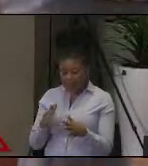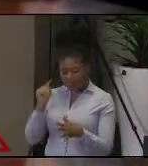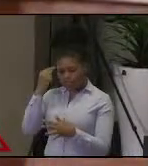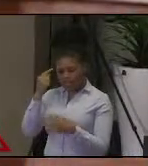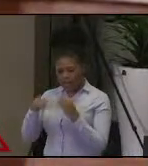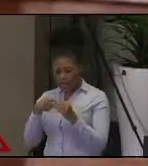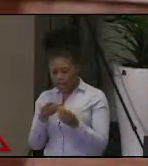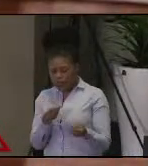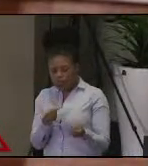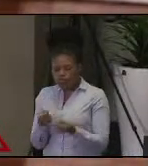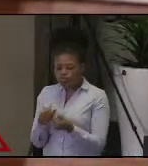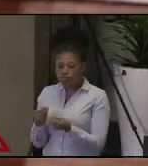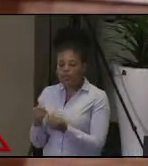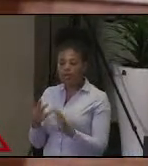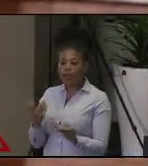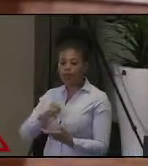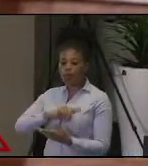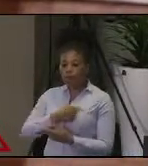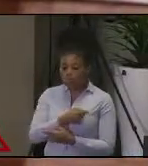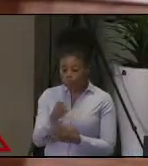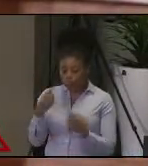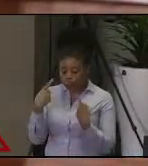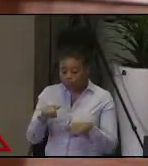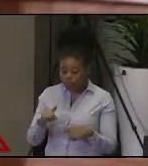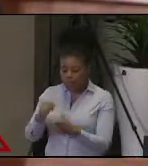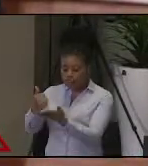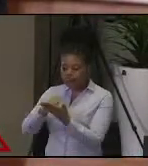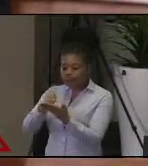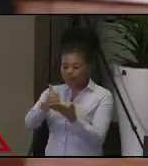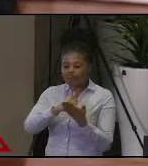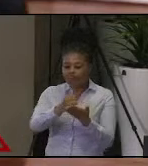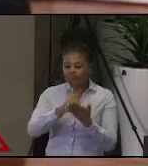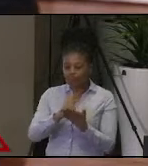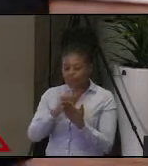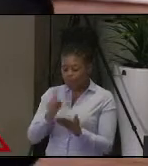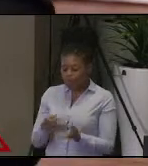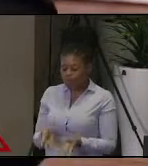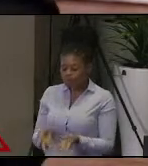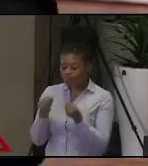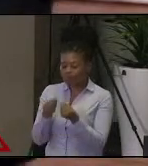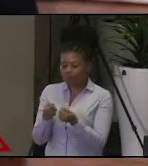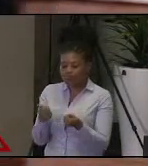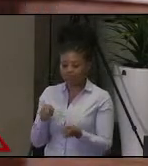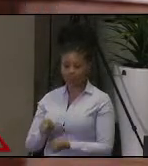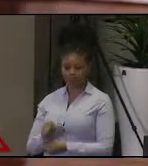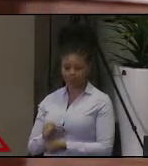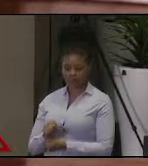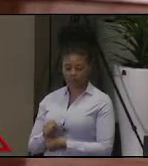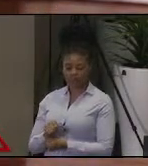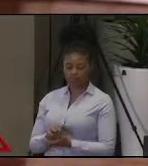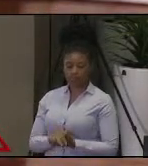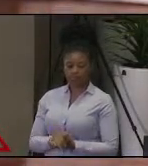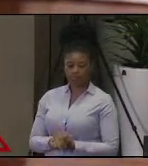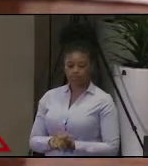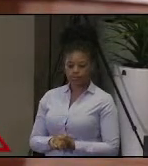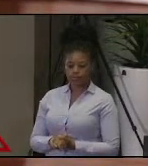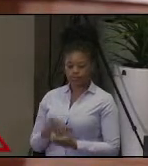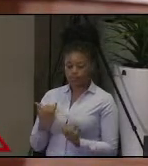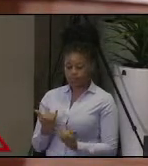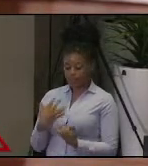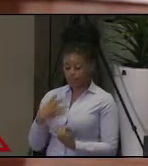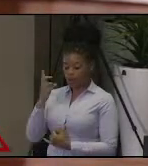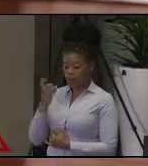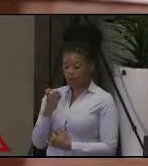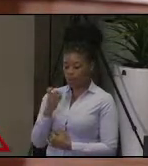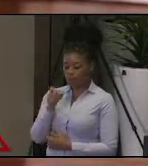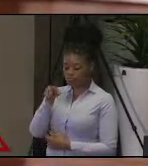about solutions, because you are here to assist us to get to those solutions. On that note, I would like to call upon